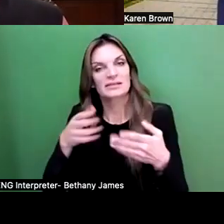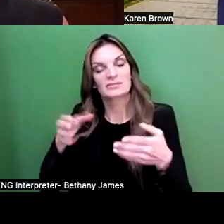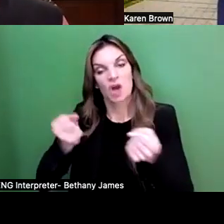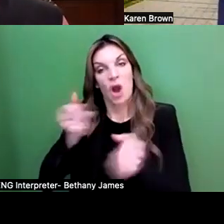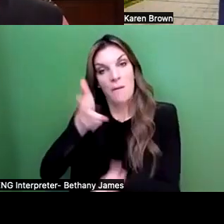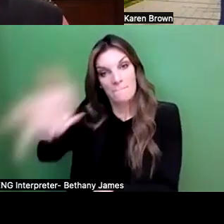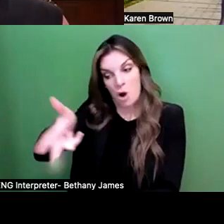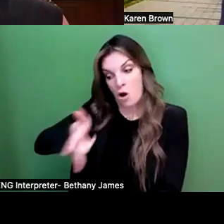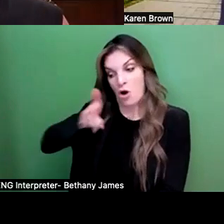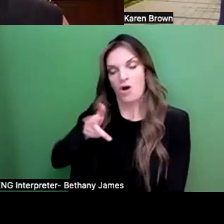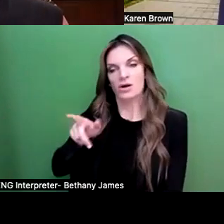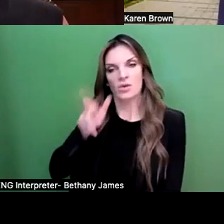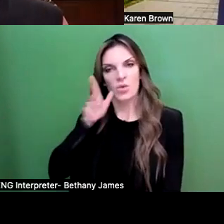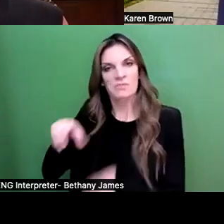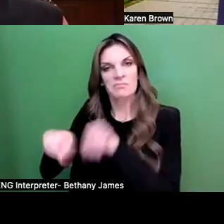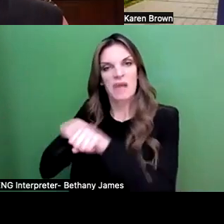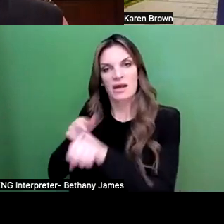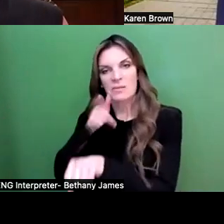Ms. Brown?